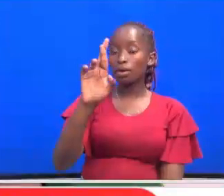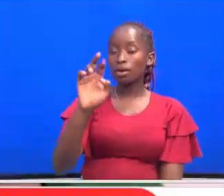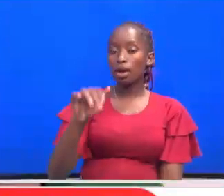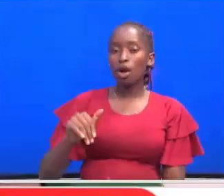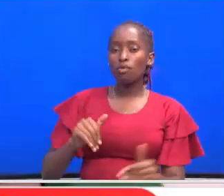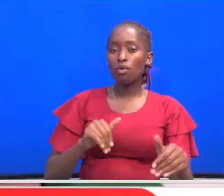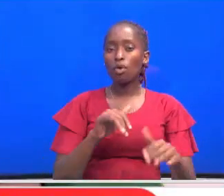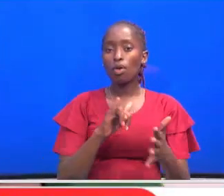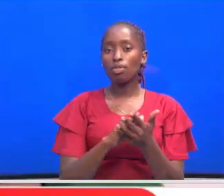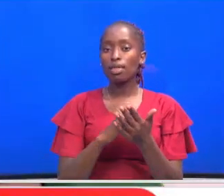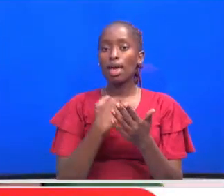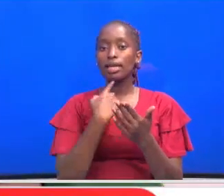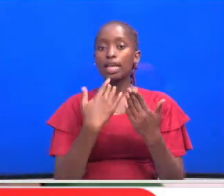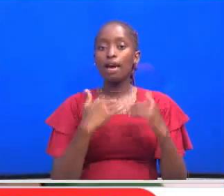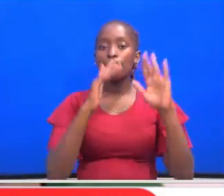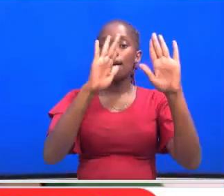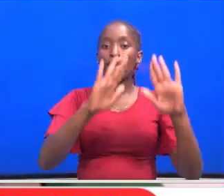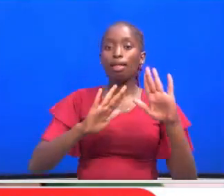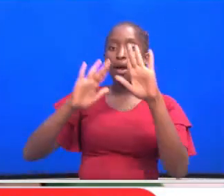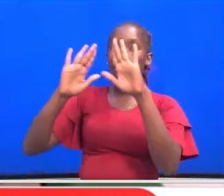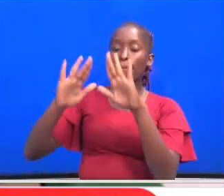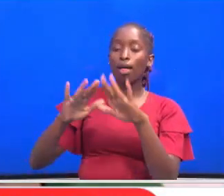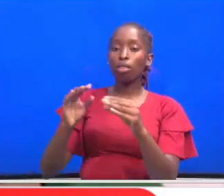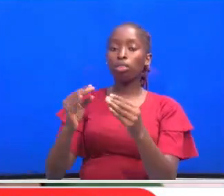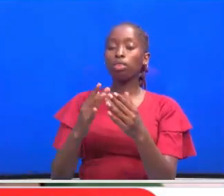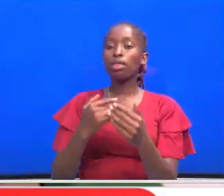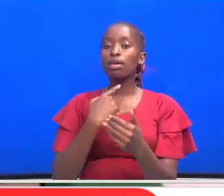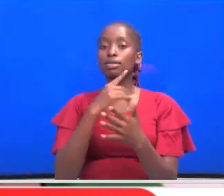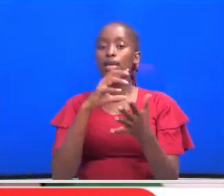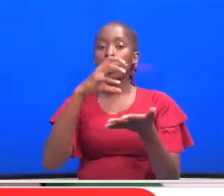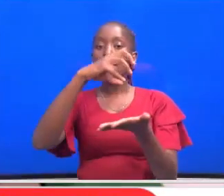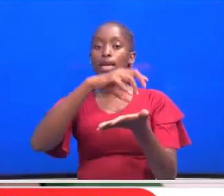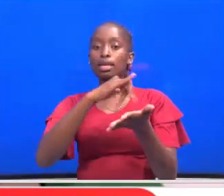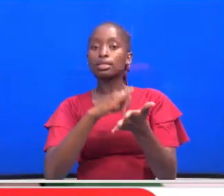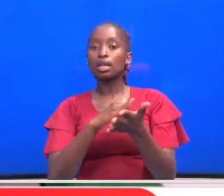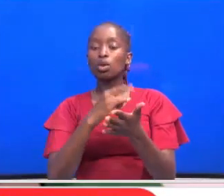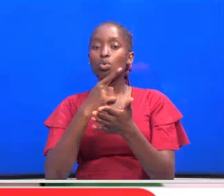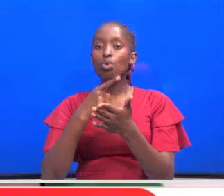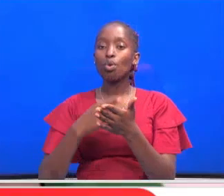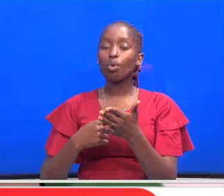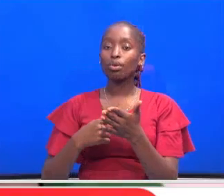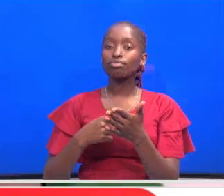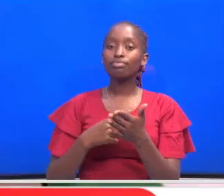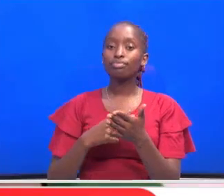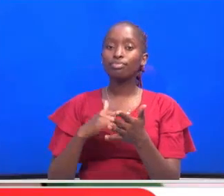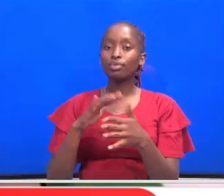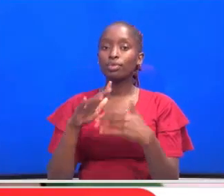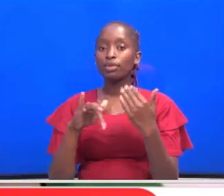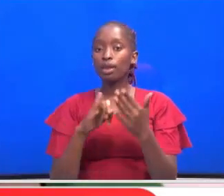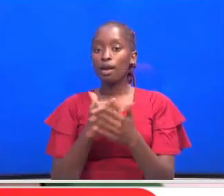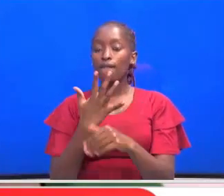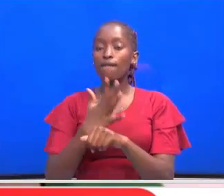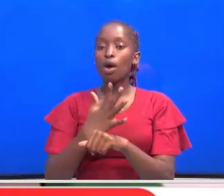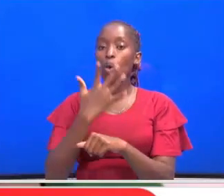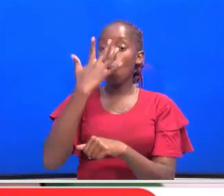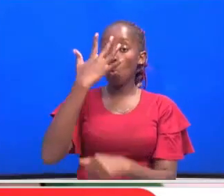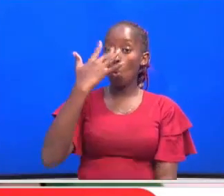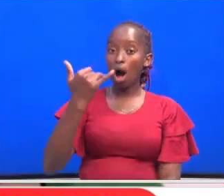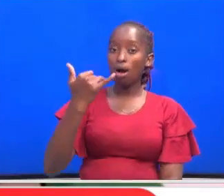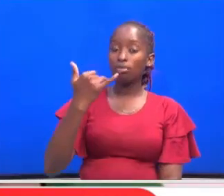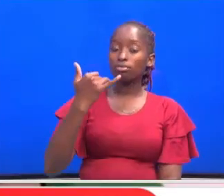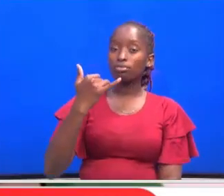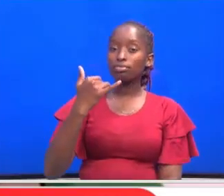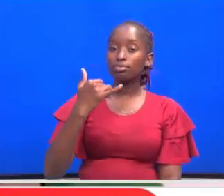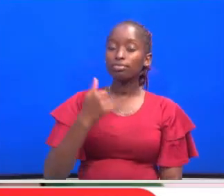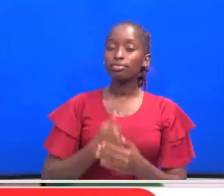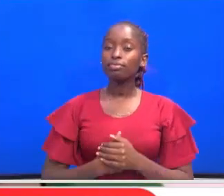entry that the case for Kimwarer was a fraud. Because it was. You